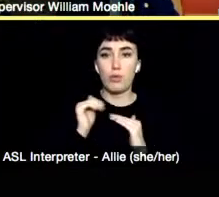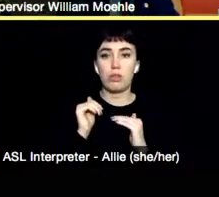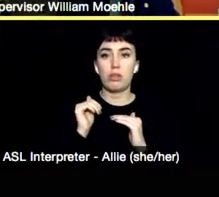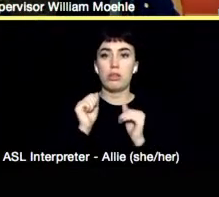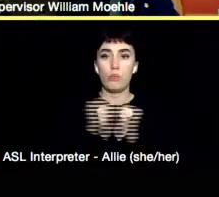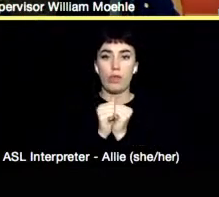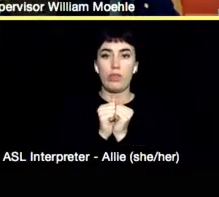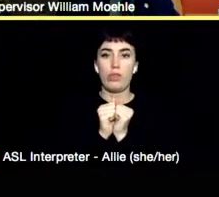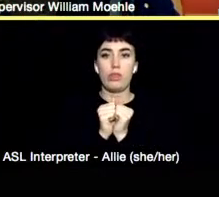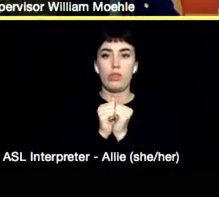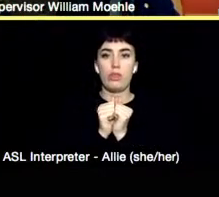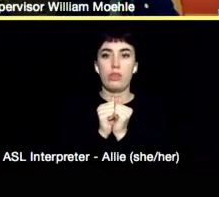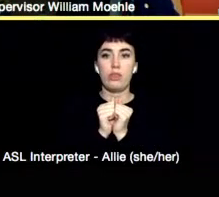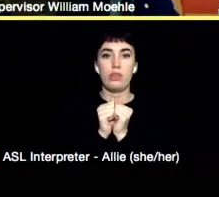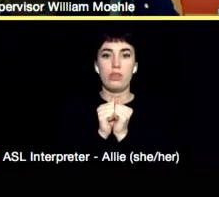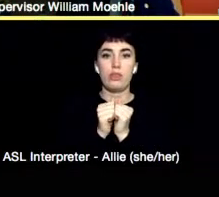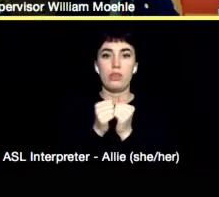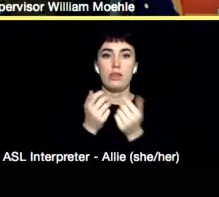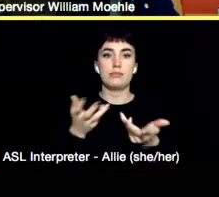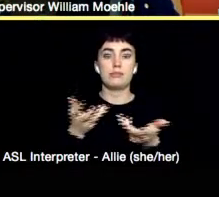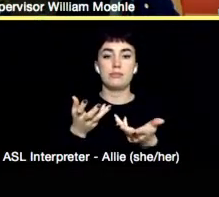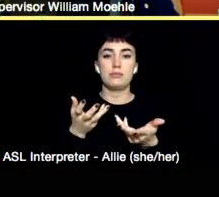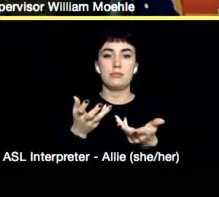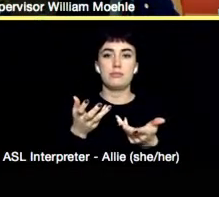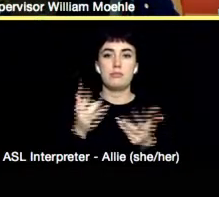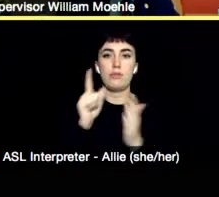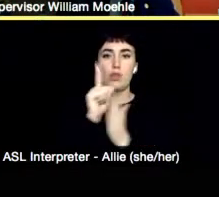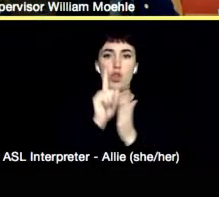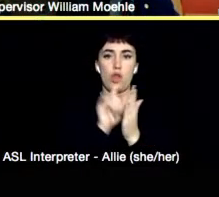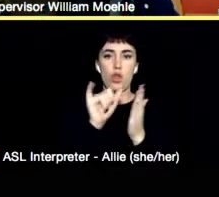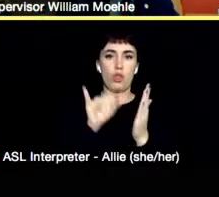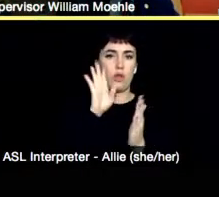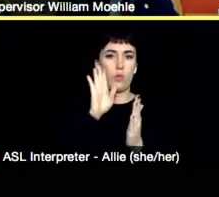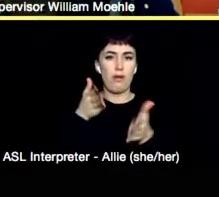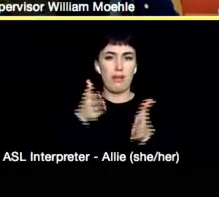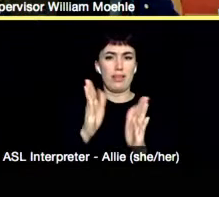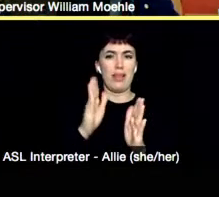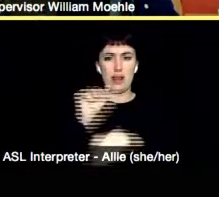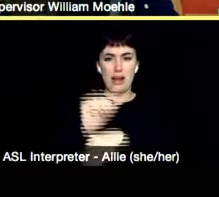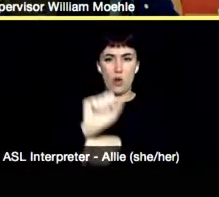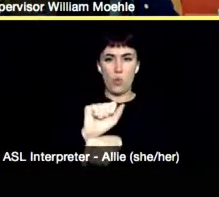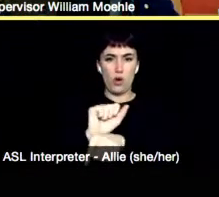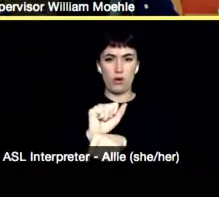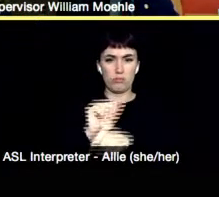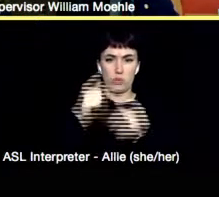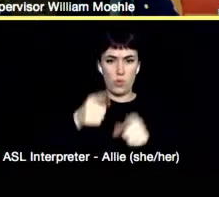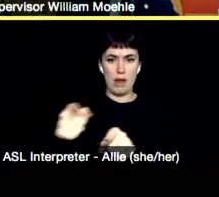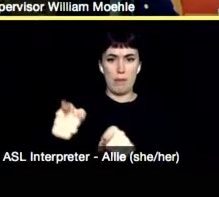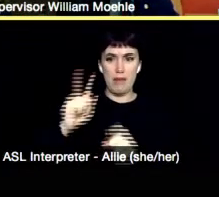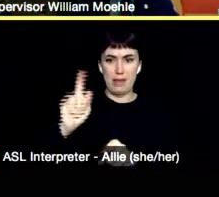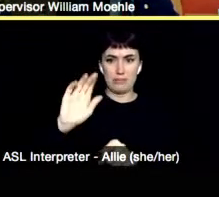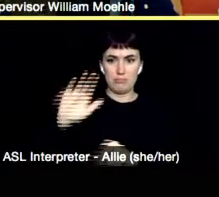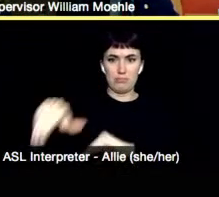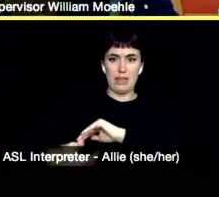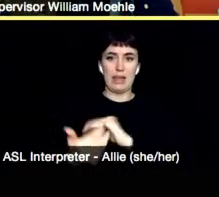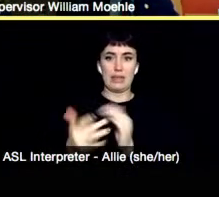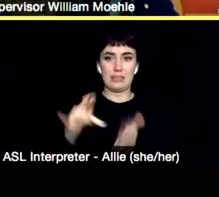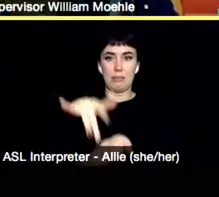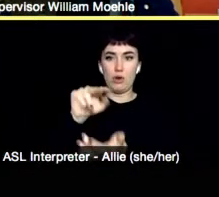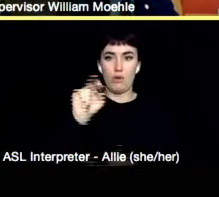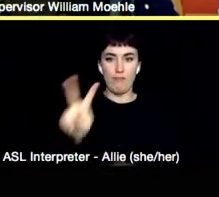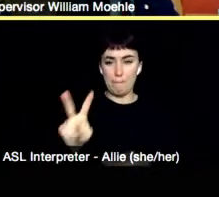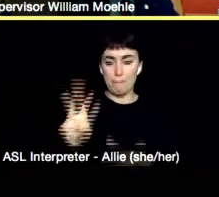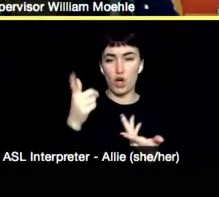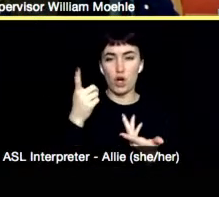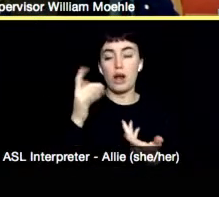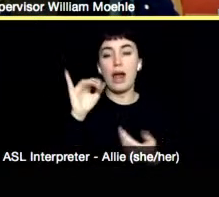with a law that would allow night work to go on as late as the middle of November. I know